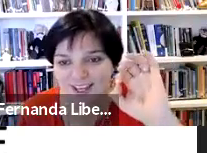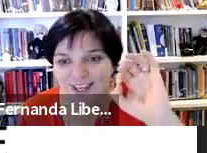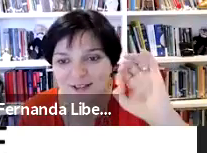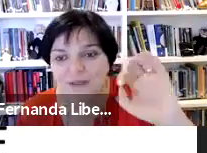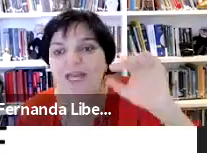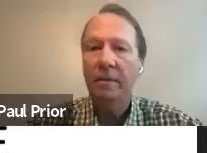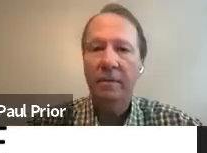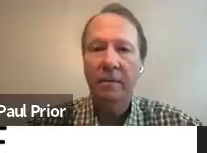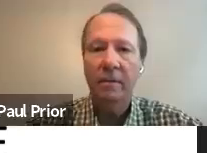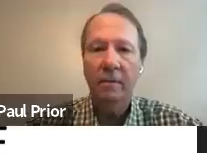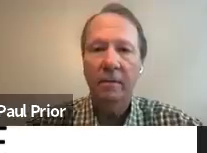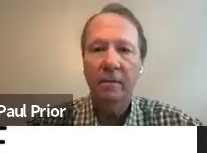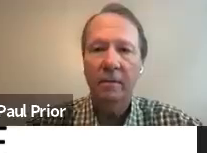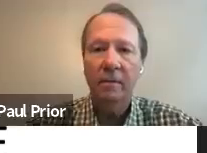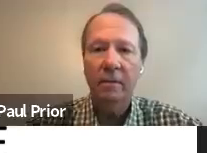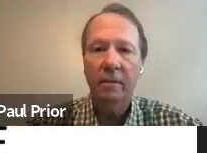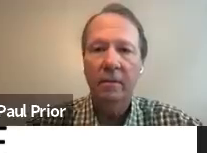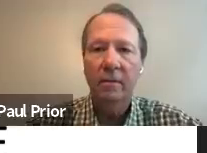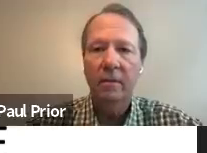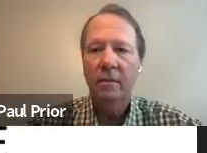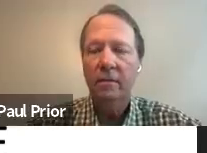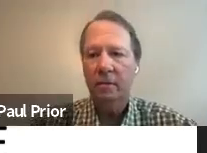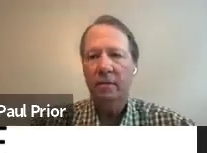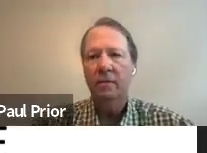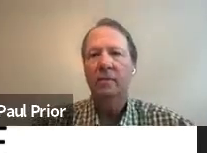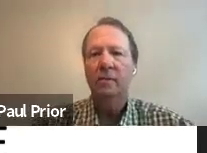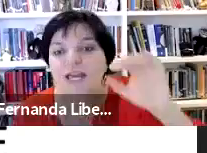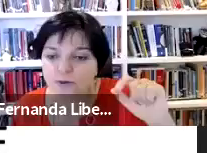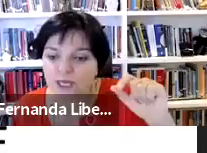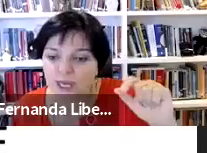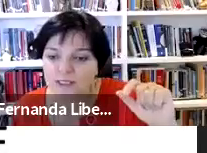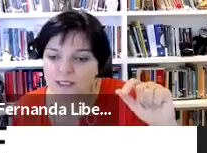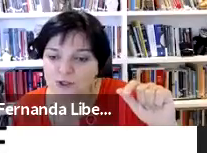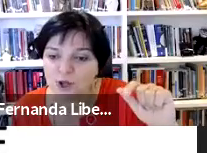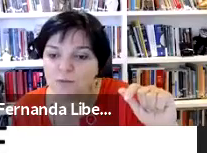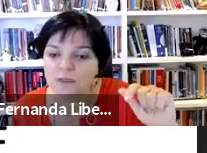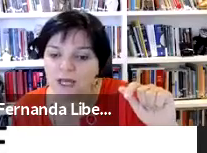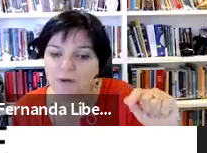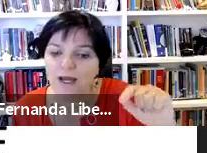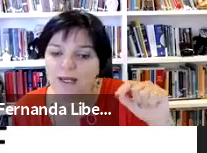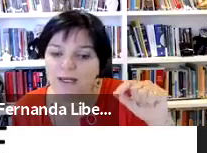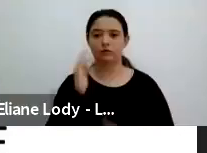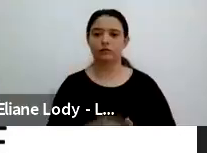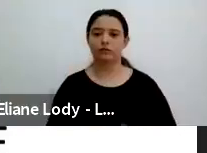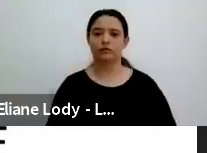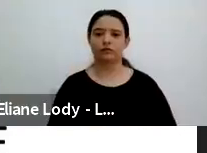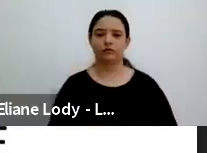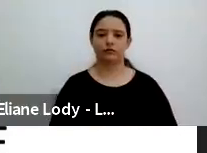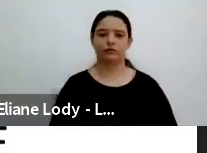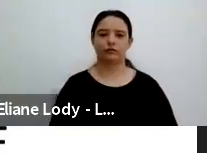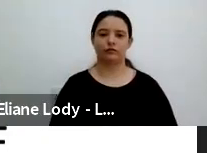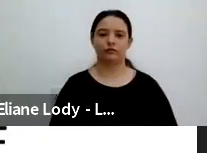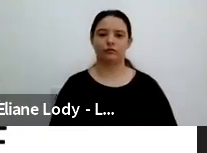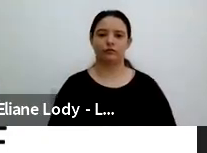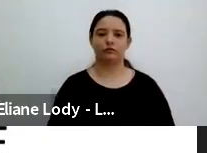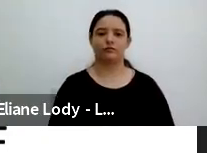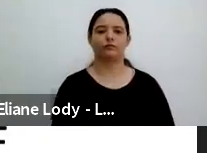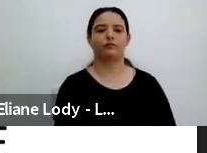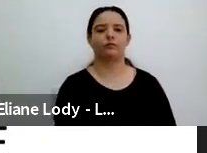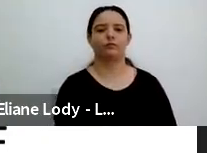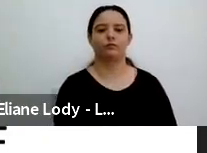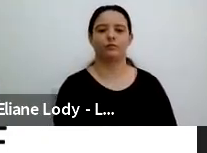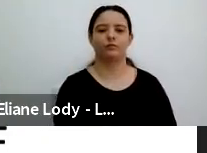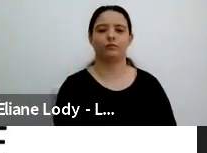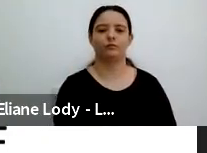second, okay? Sure. Gente, quem precisar ouvir em português é só mudar o canal na interpretação, okay?